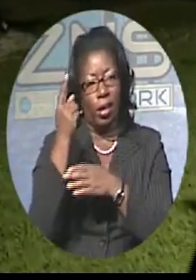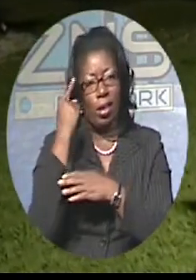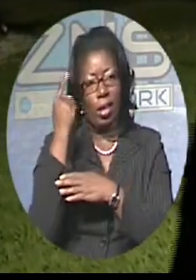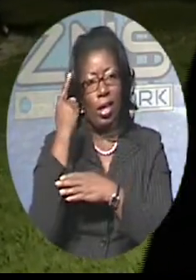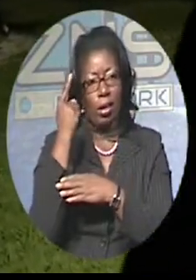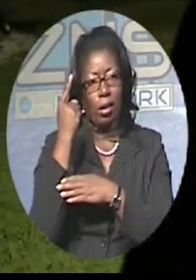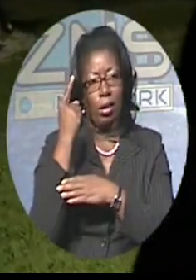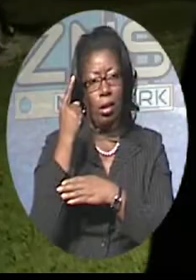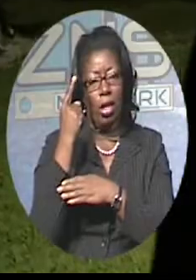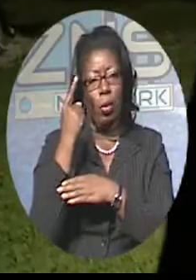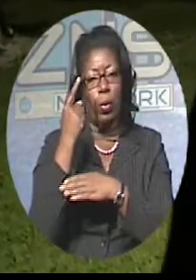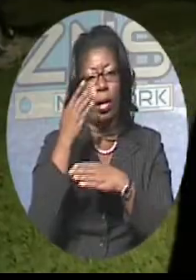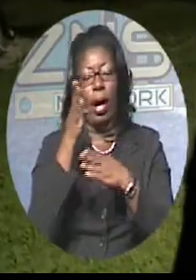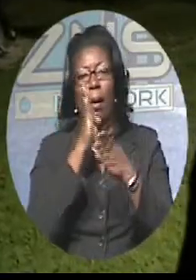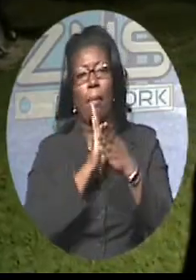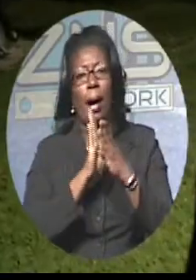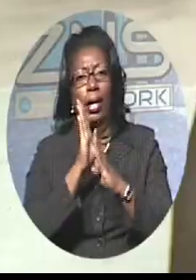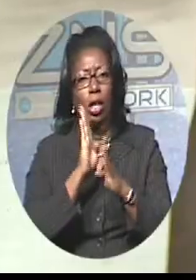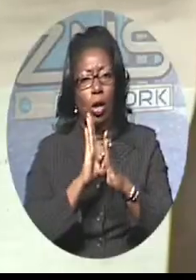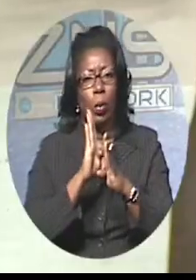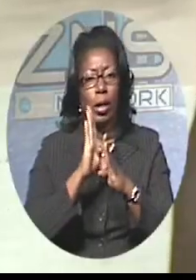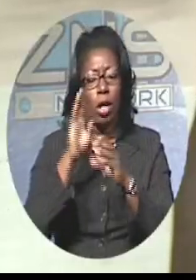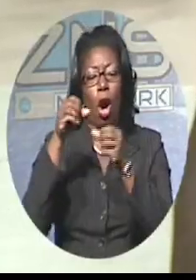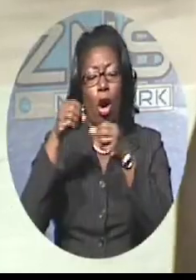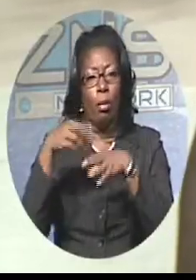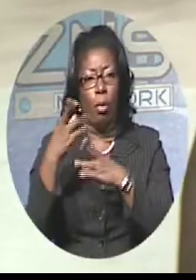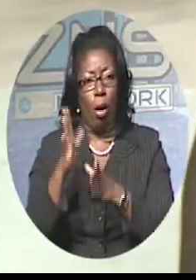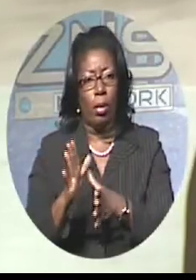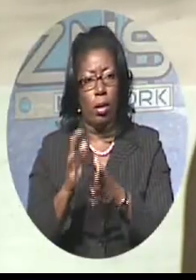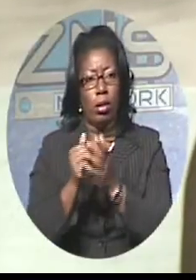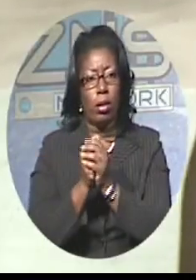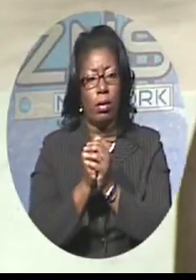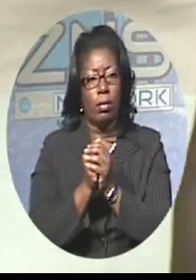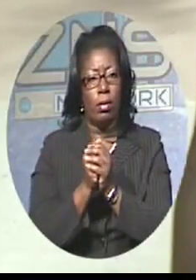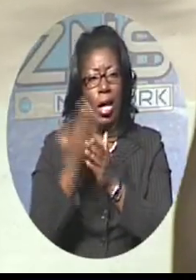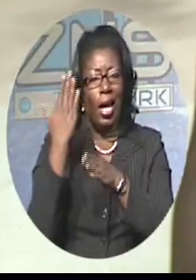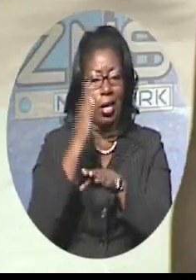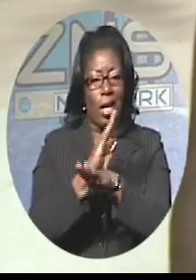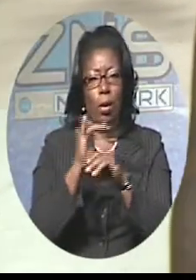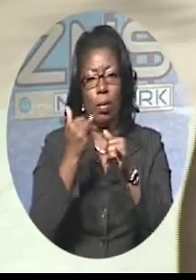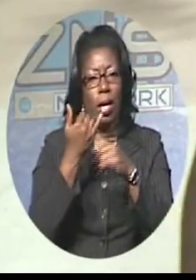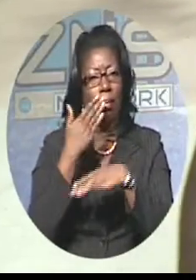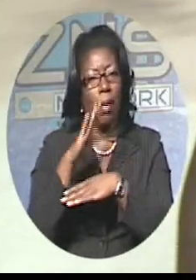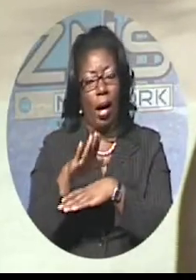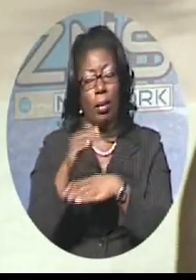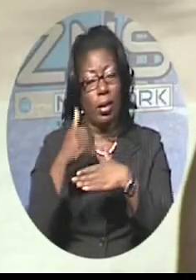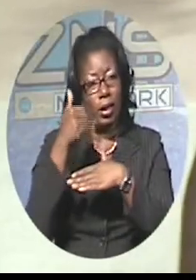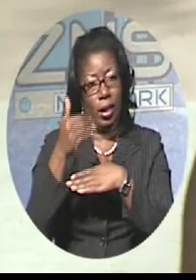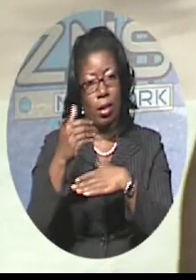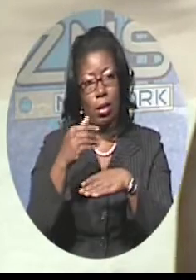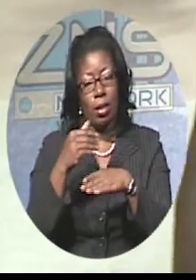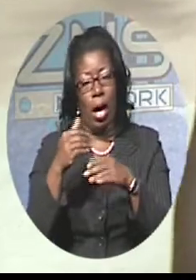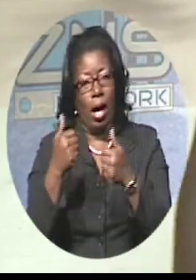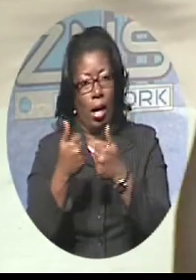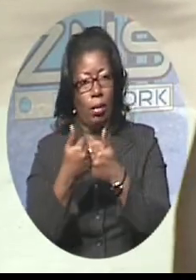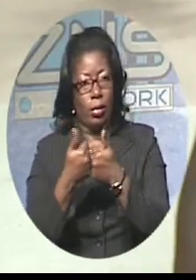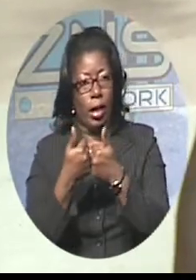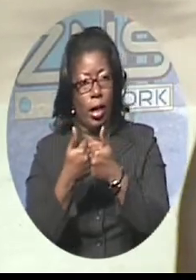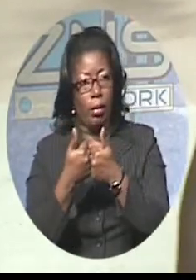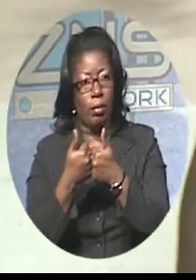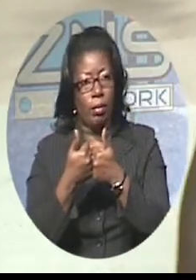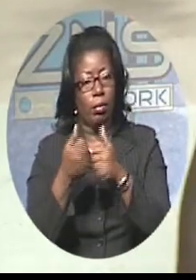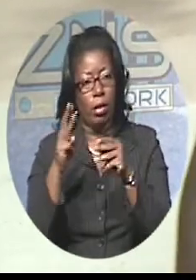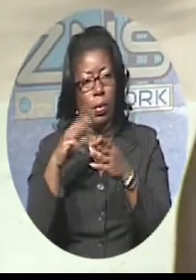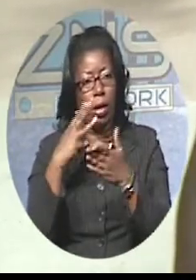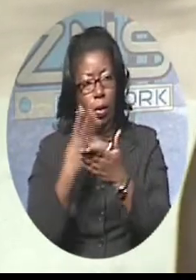we buying good bombers. You know, we can do this. We can do this big. One night you play bad, and the next night you just come out and blow the team. That's how OJ is. But